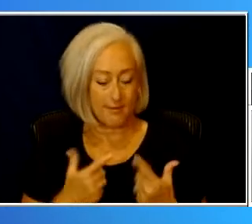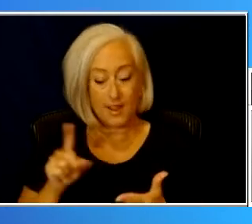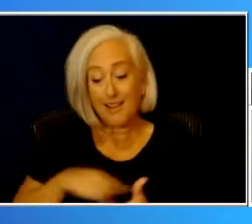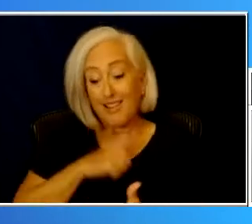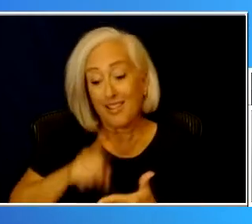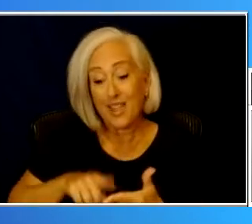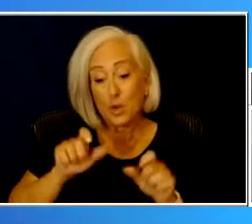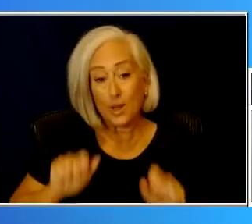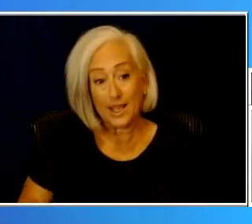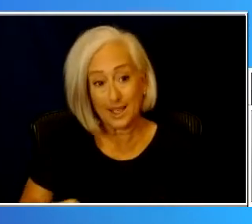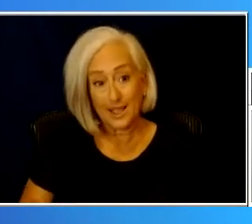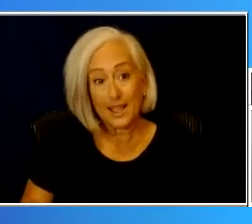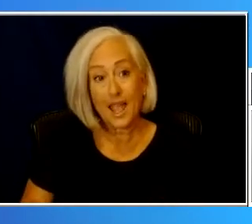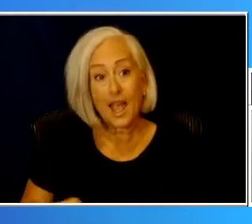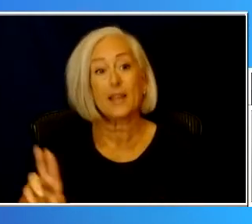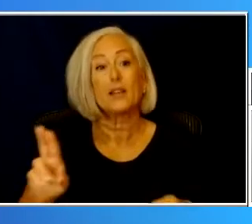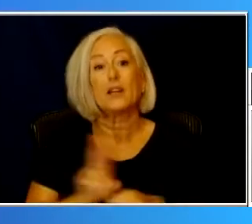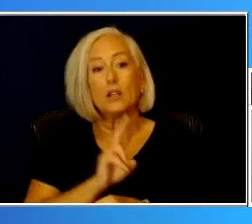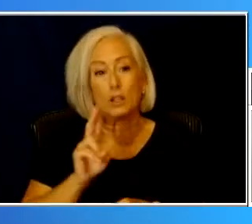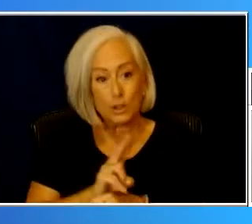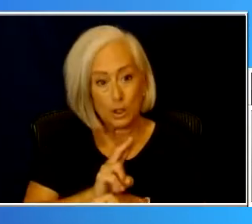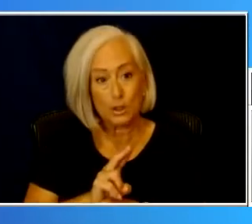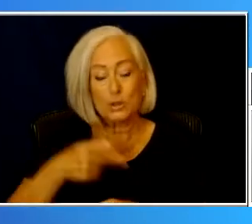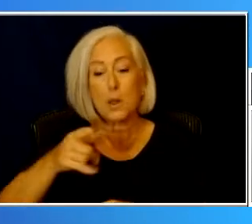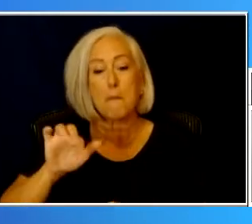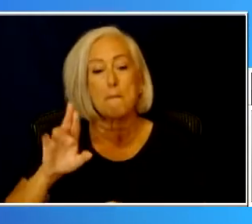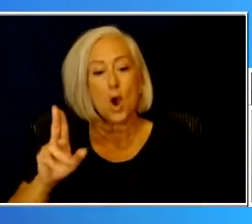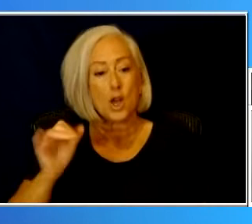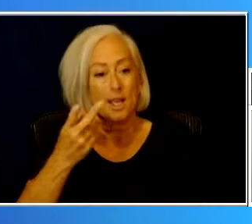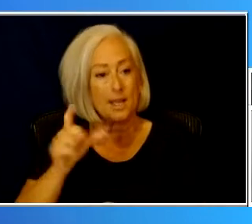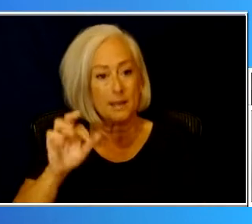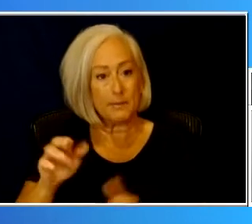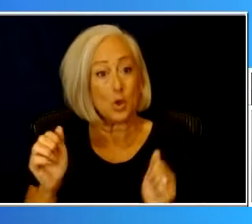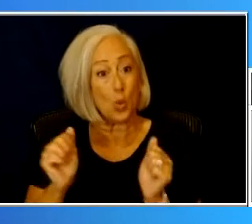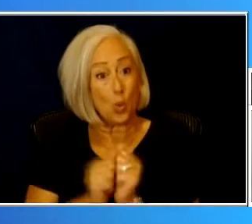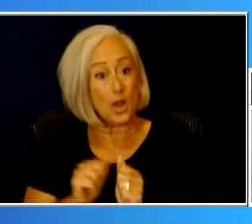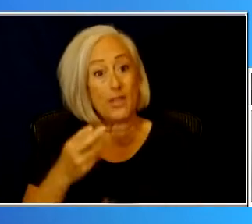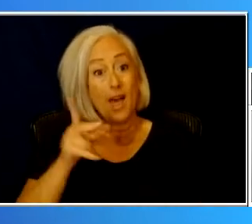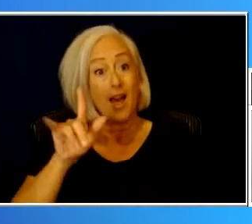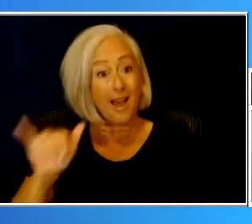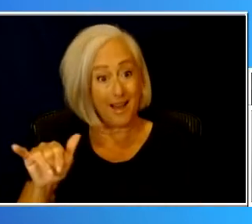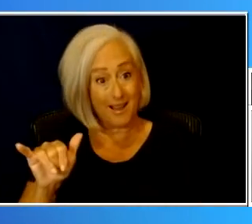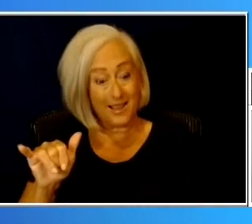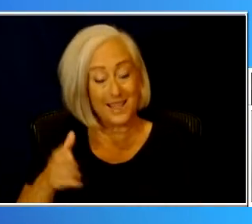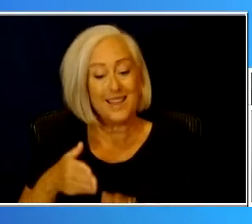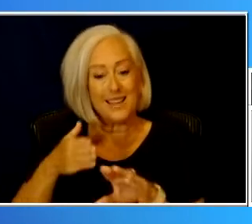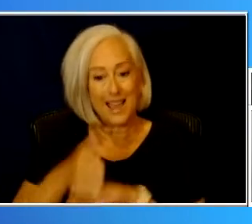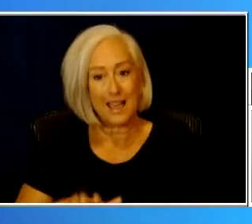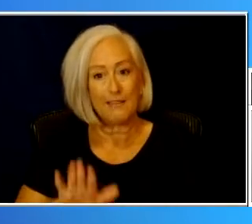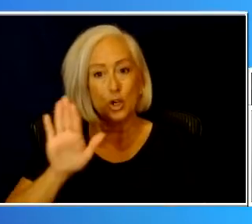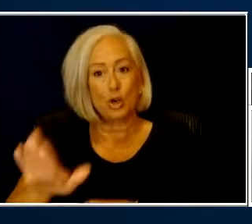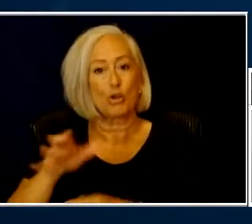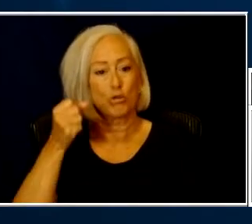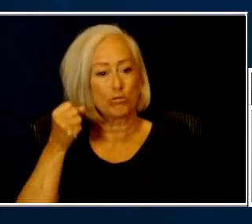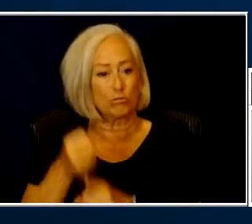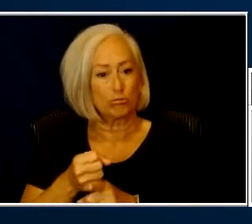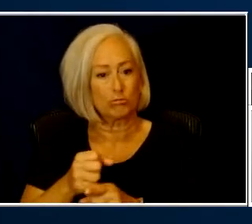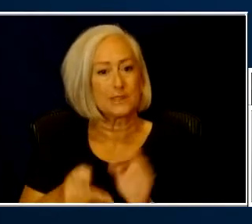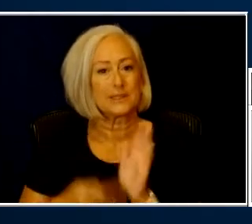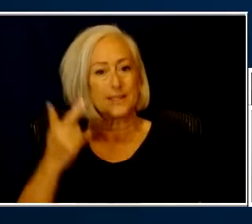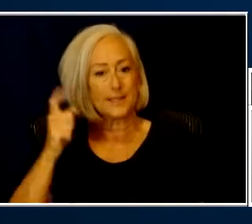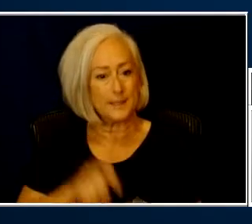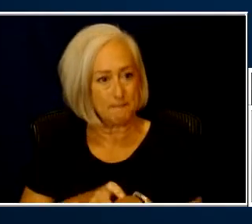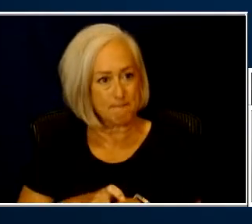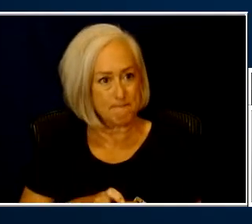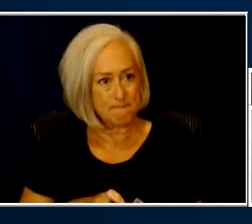subsequently use a PARP inhibitor with Holly after her recurrence. So I want to weave in and make the